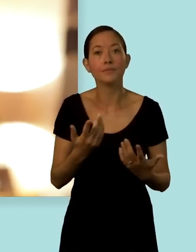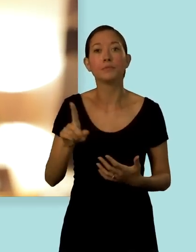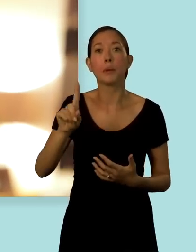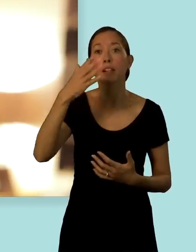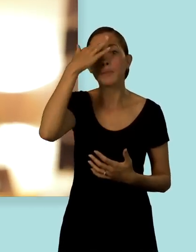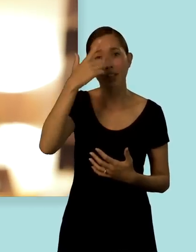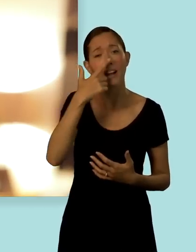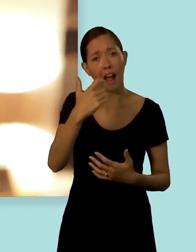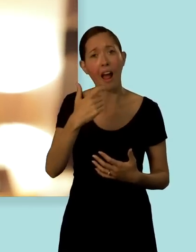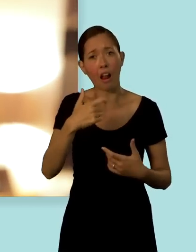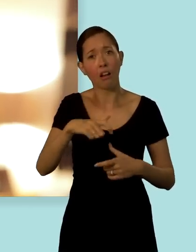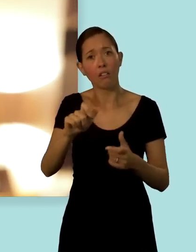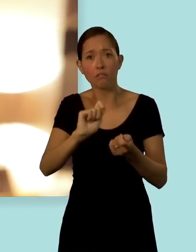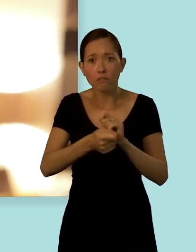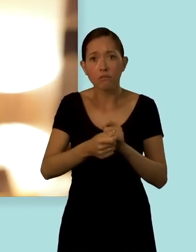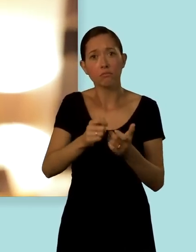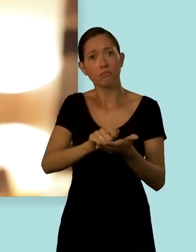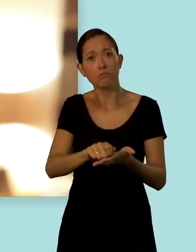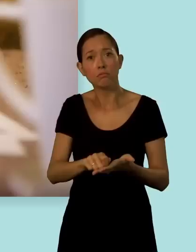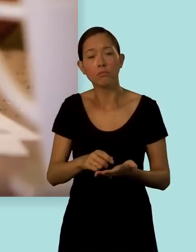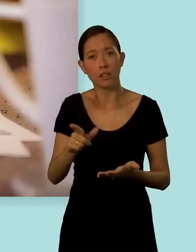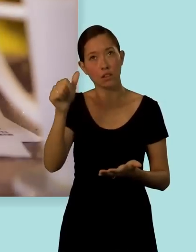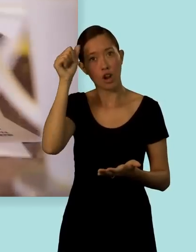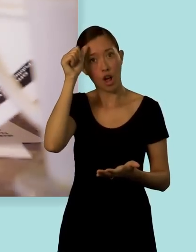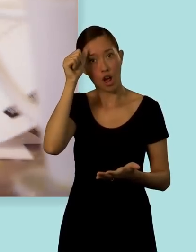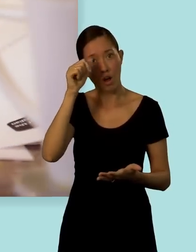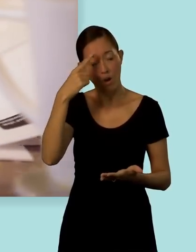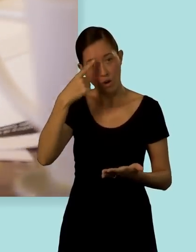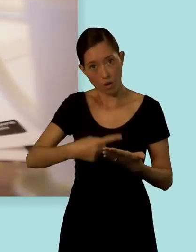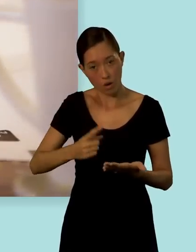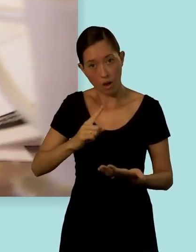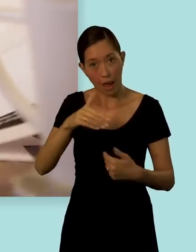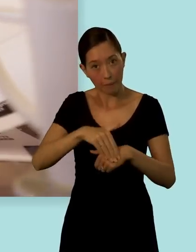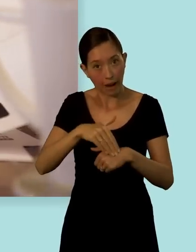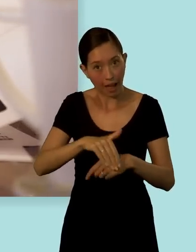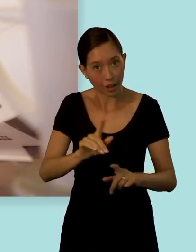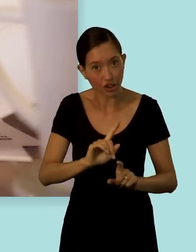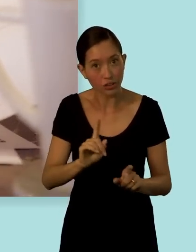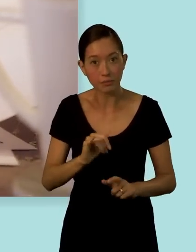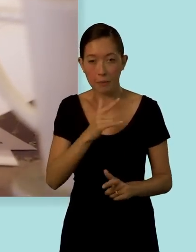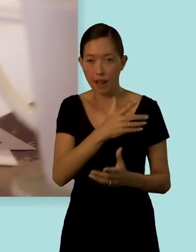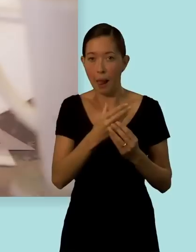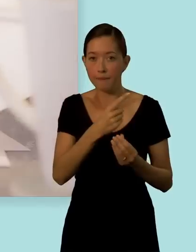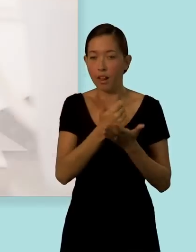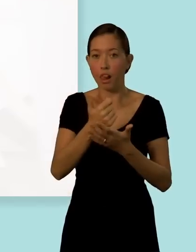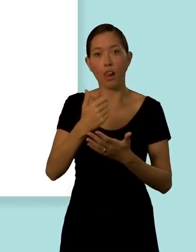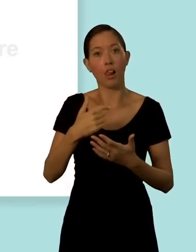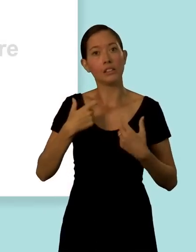as long as they understand the decision they're making and the implications of any changes. It may be helpful to talk to a solicitor for